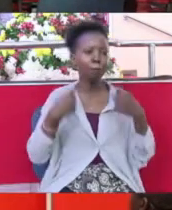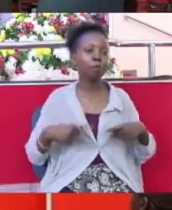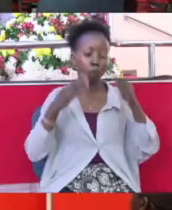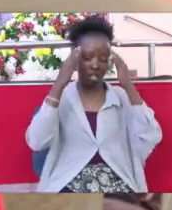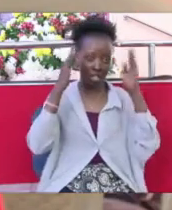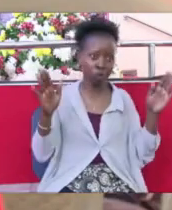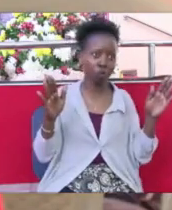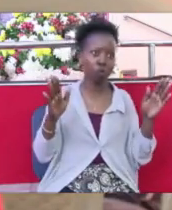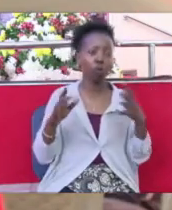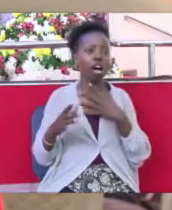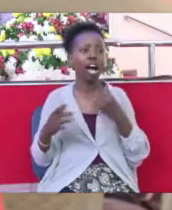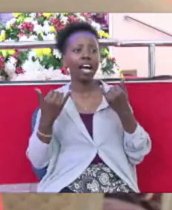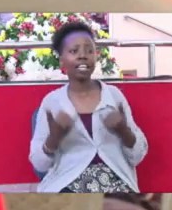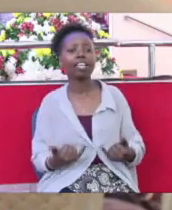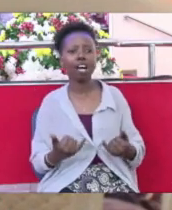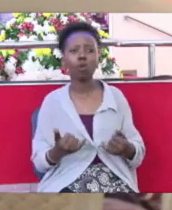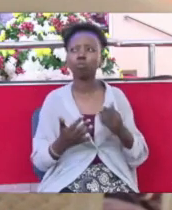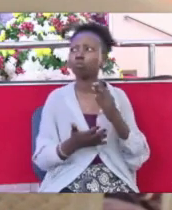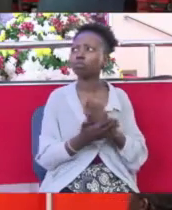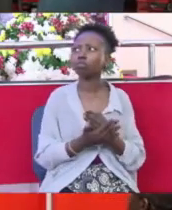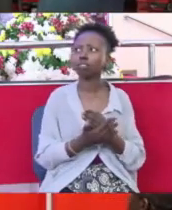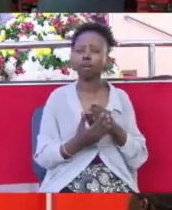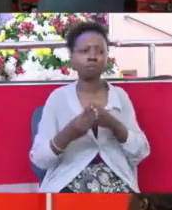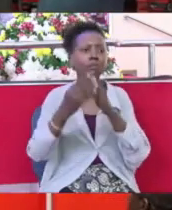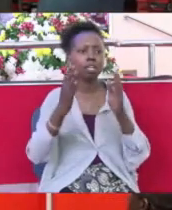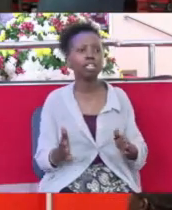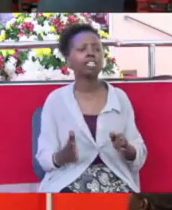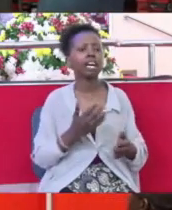of the leaders and the pastors were able to take care of him.